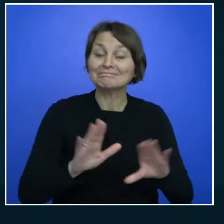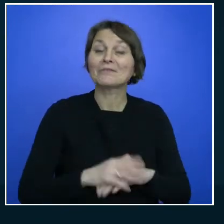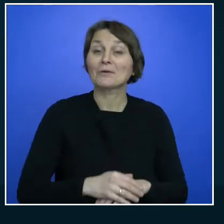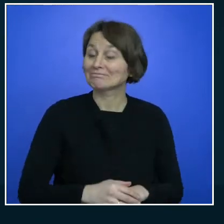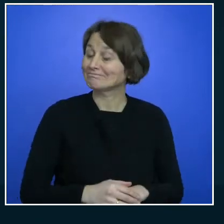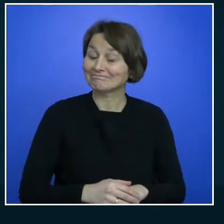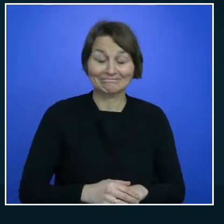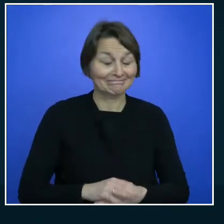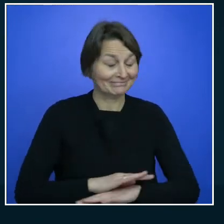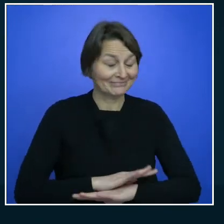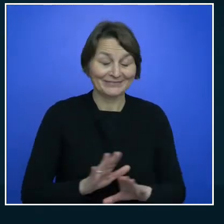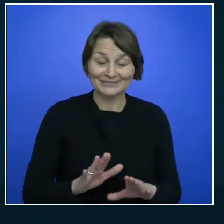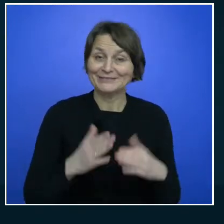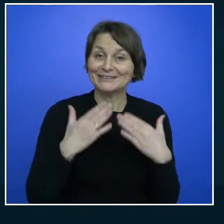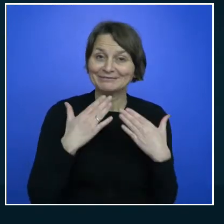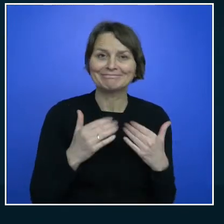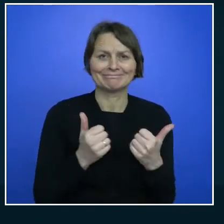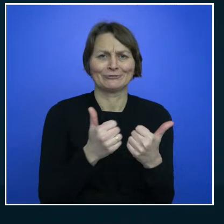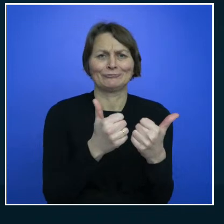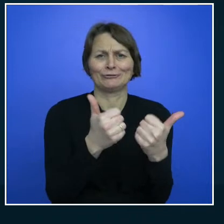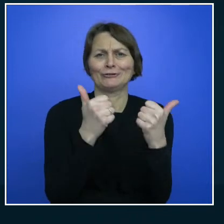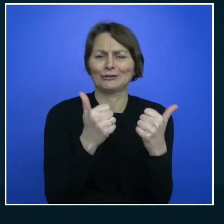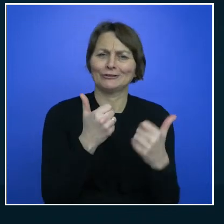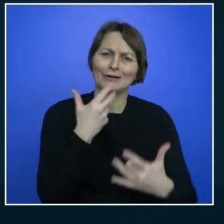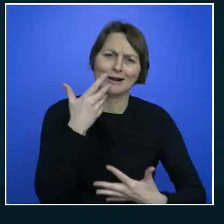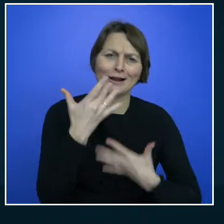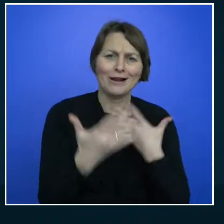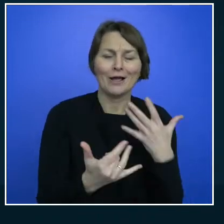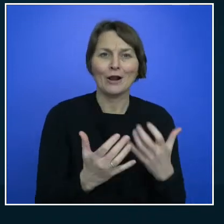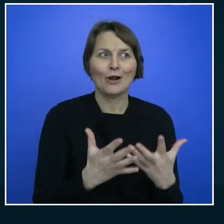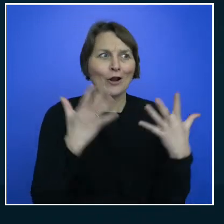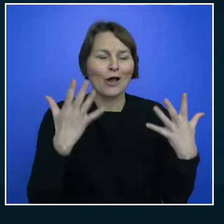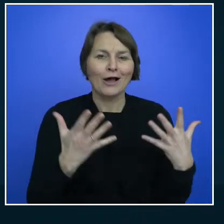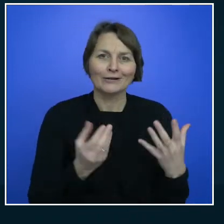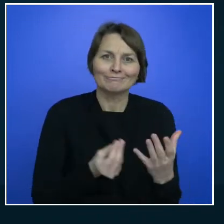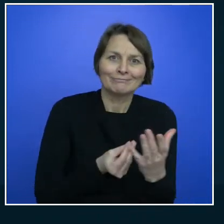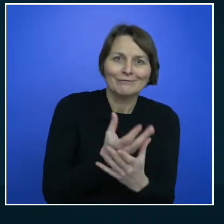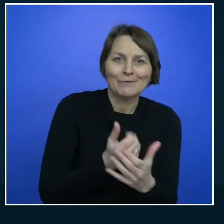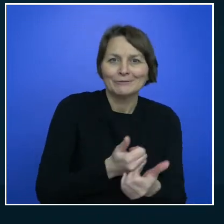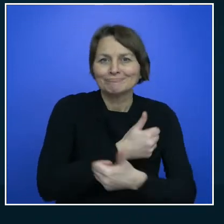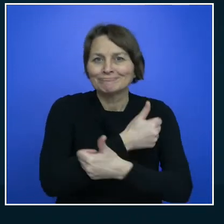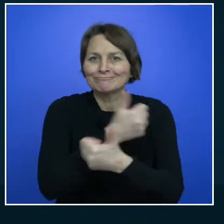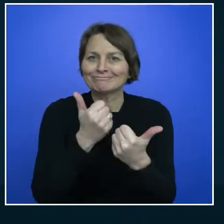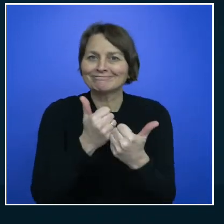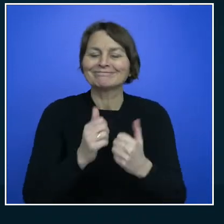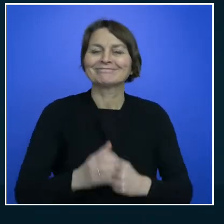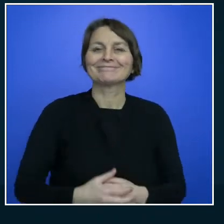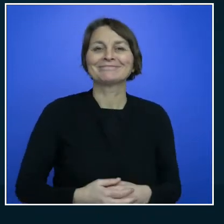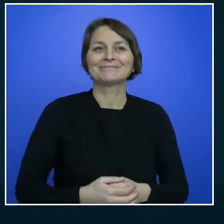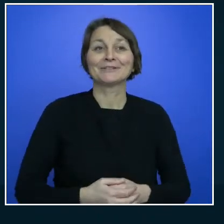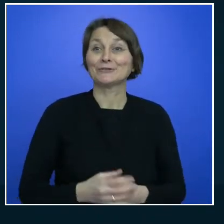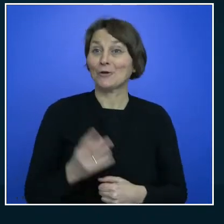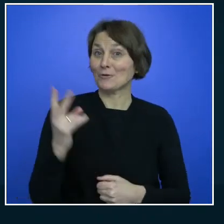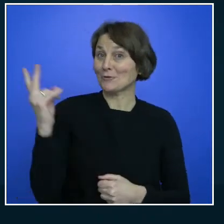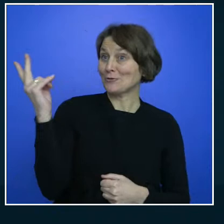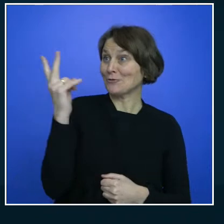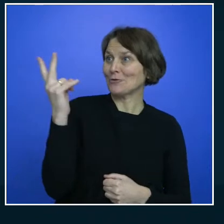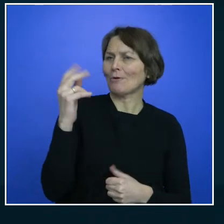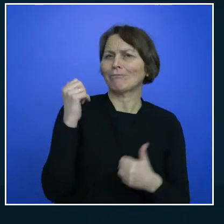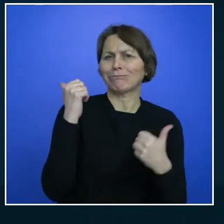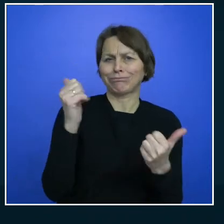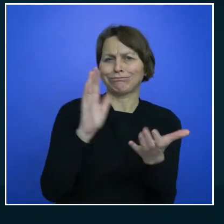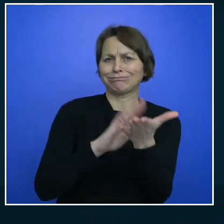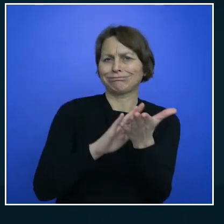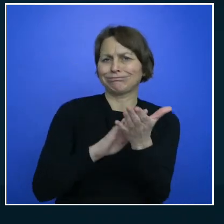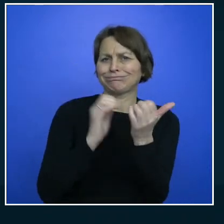No. I really loved the session, enter energy, and you do it very well together. It was, you